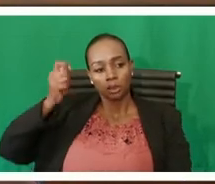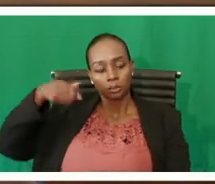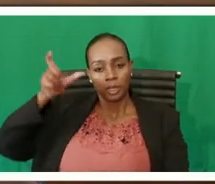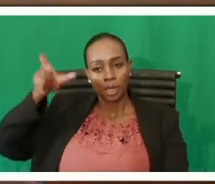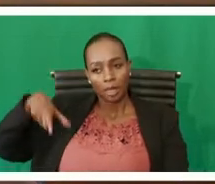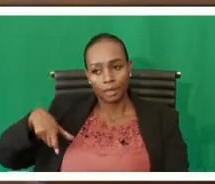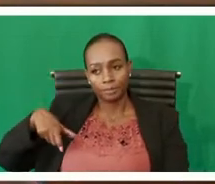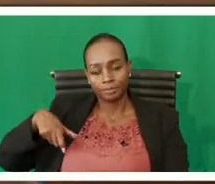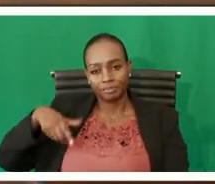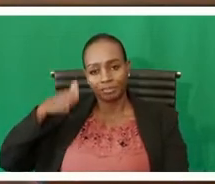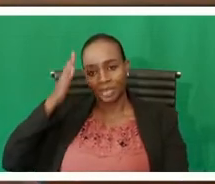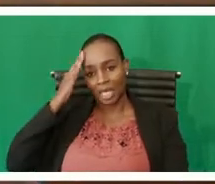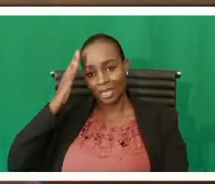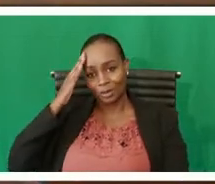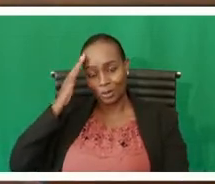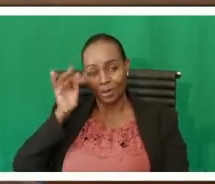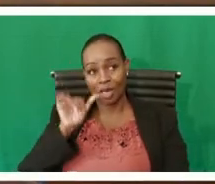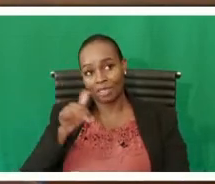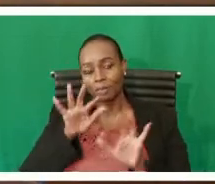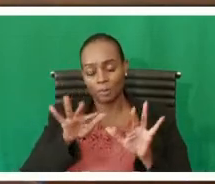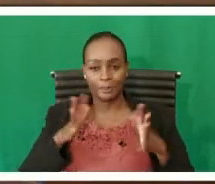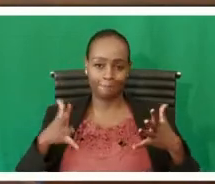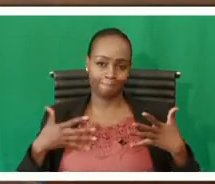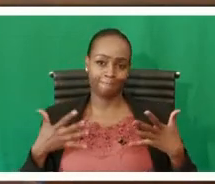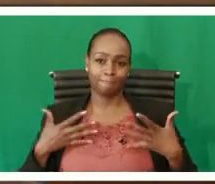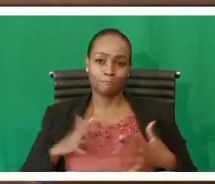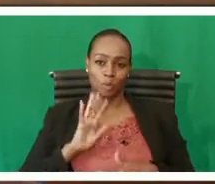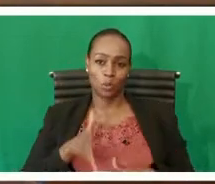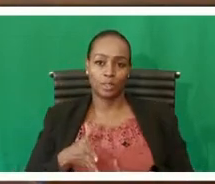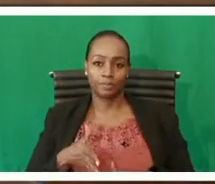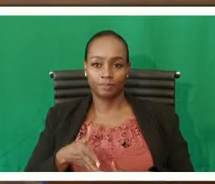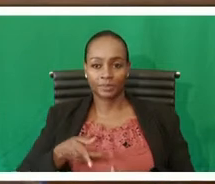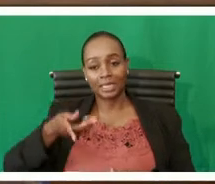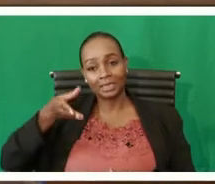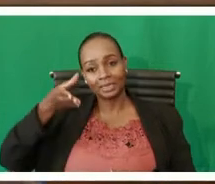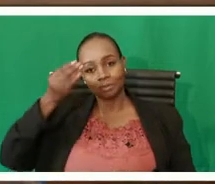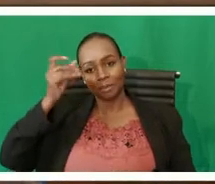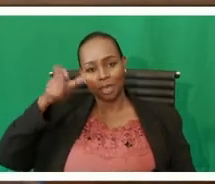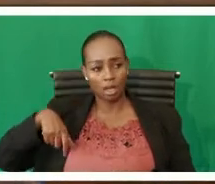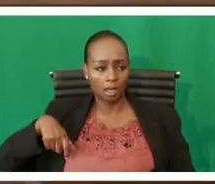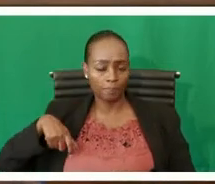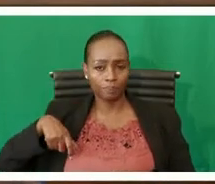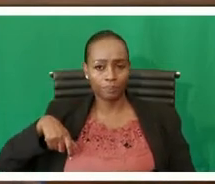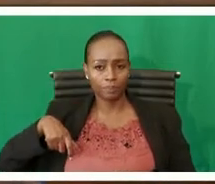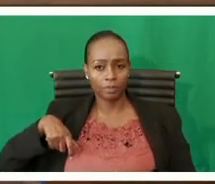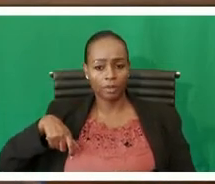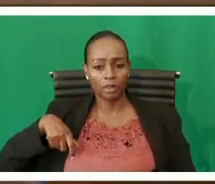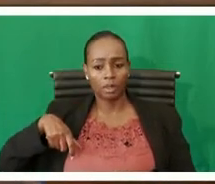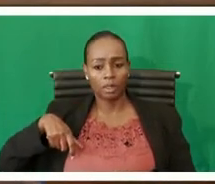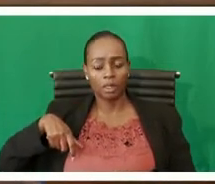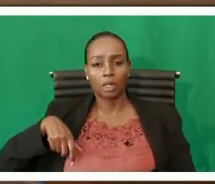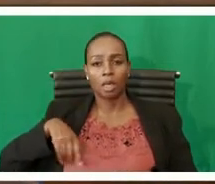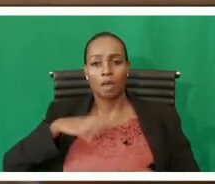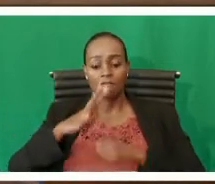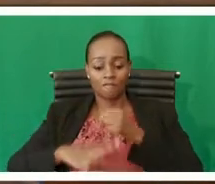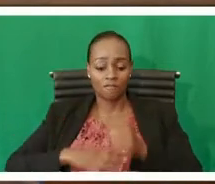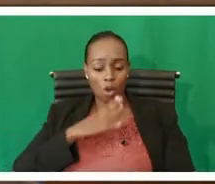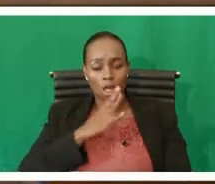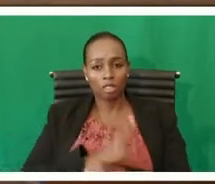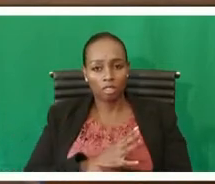I know who Ronald but I tabulate. Honorable Speaker, following a successful Fourth Industrial